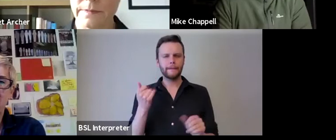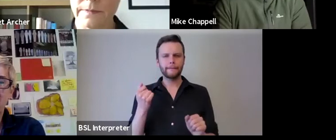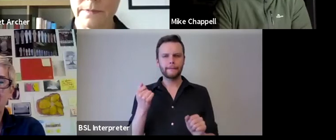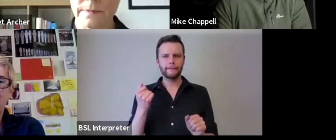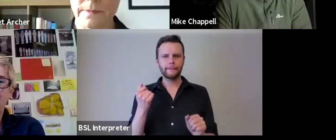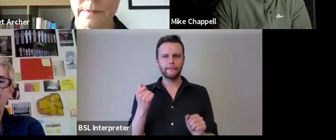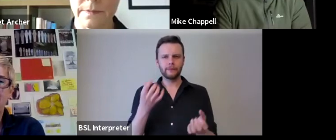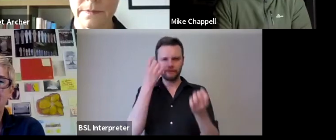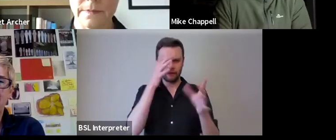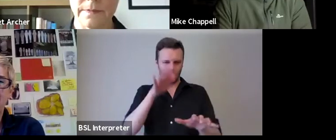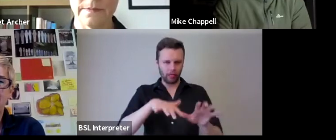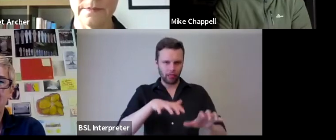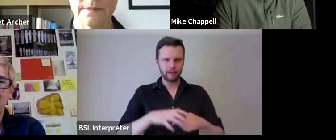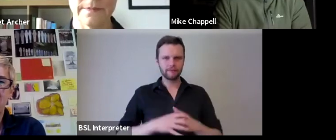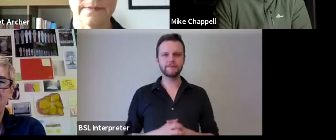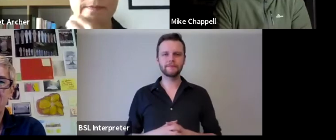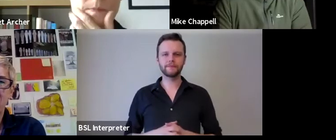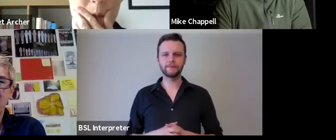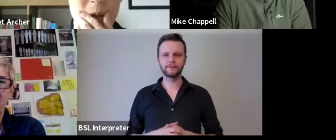sorry, I'm just going to...